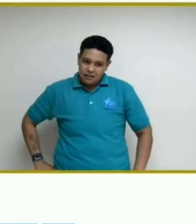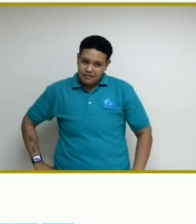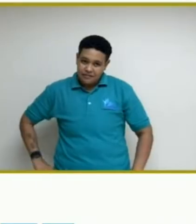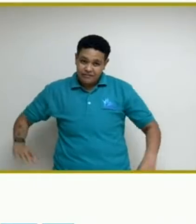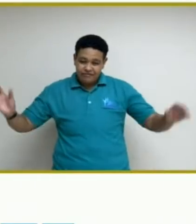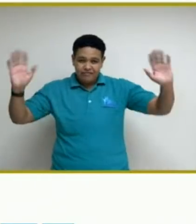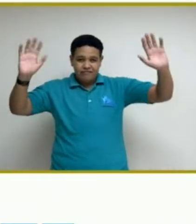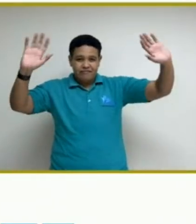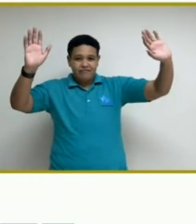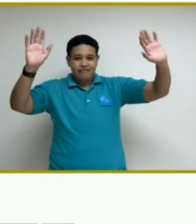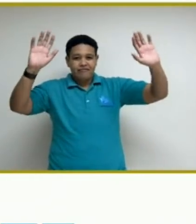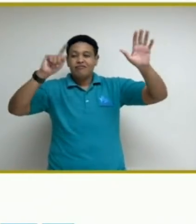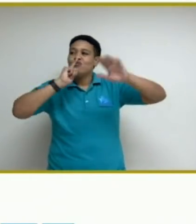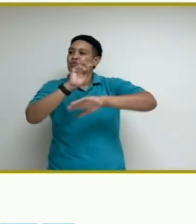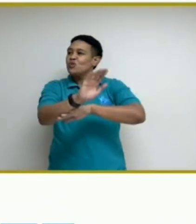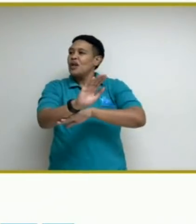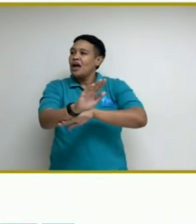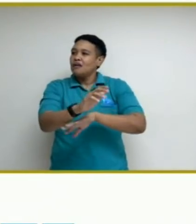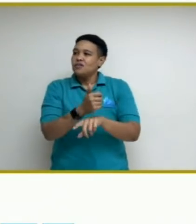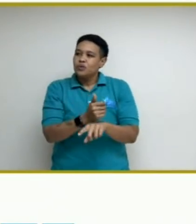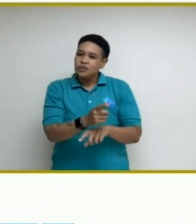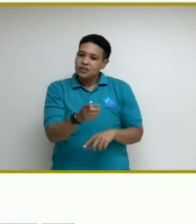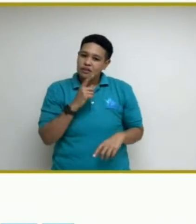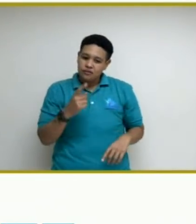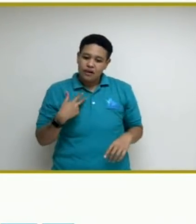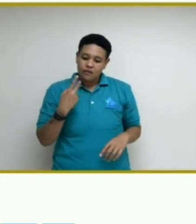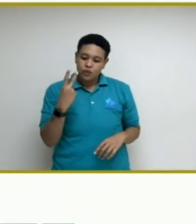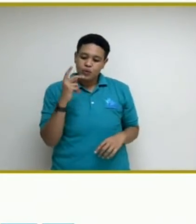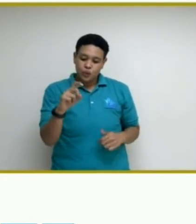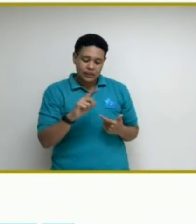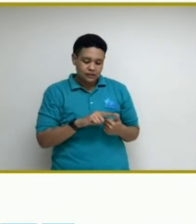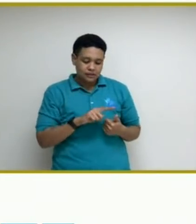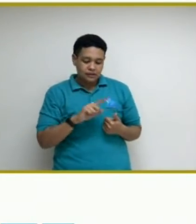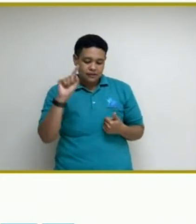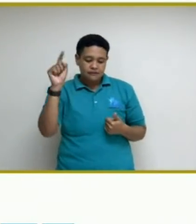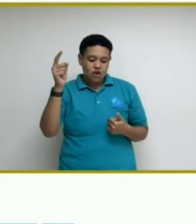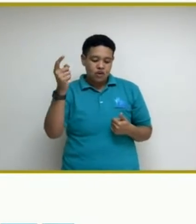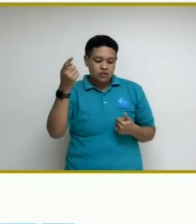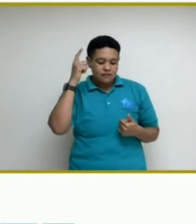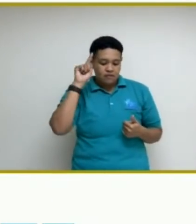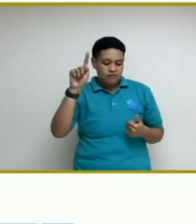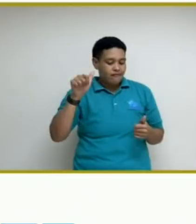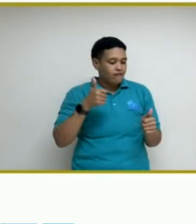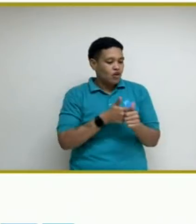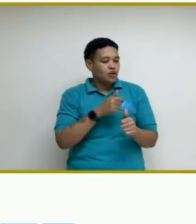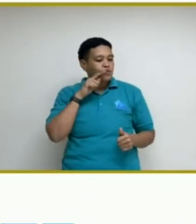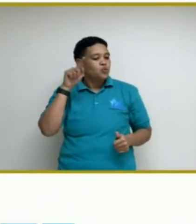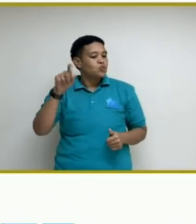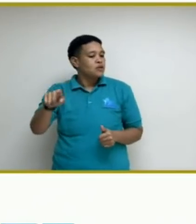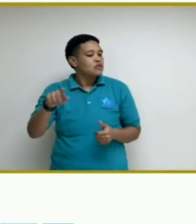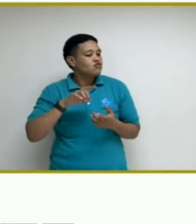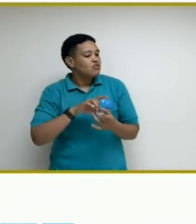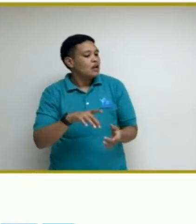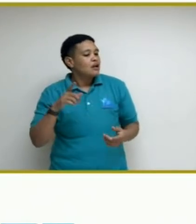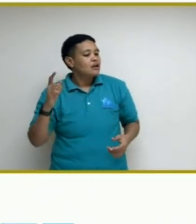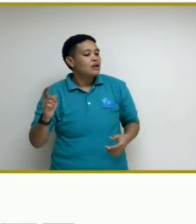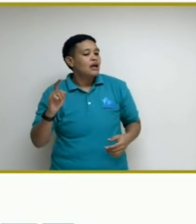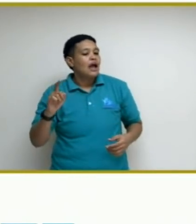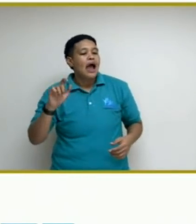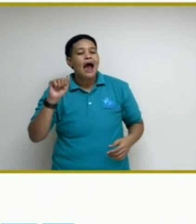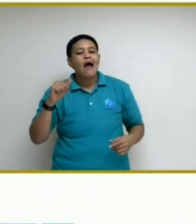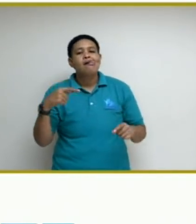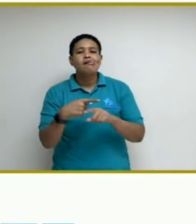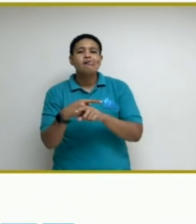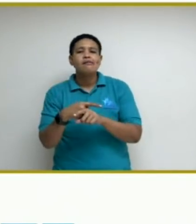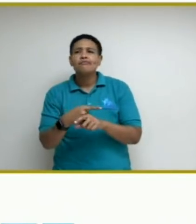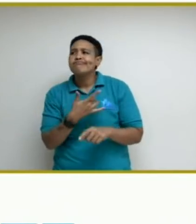Hi, good afternoon. I have two questions. The first one is a follow-up to the question regarding adverse